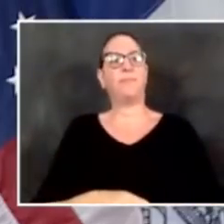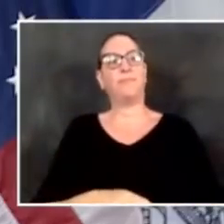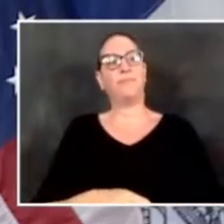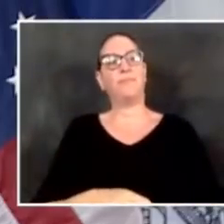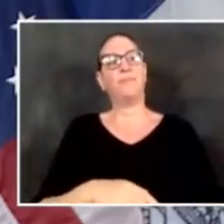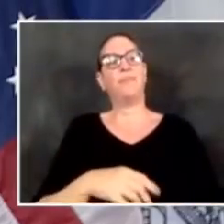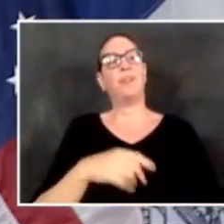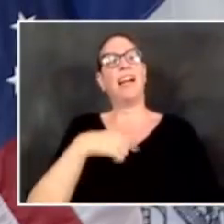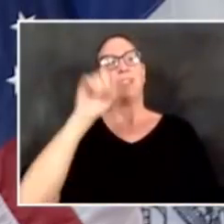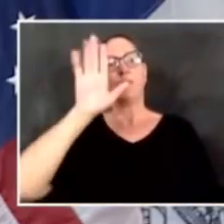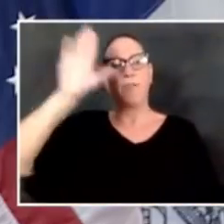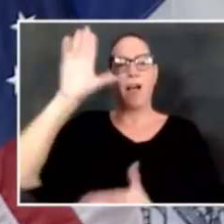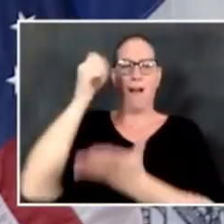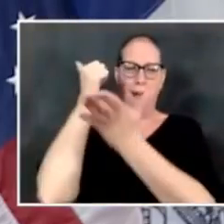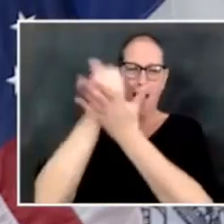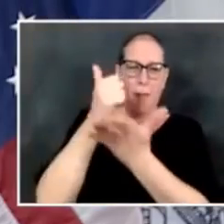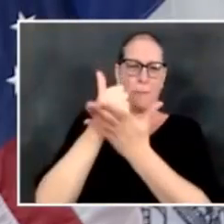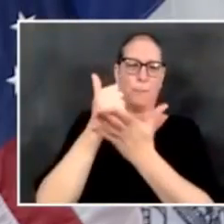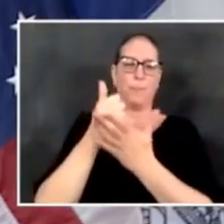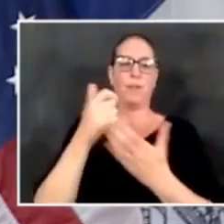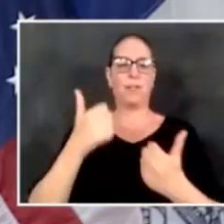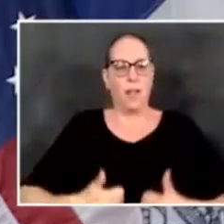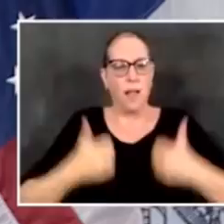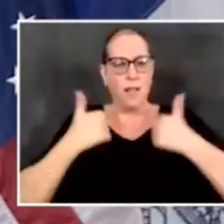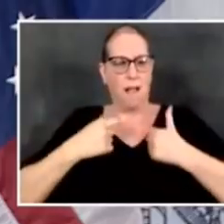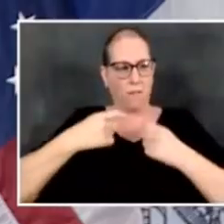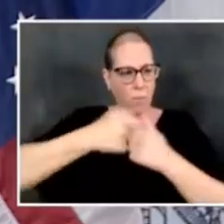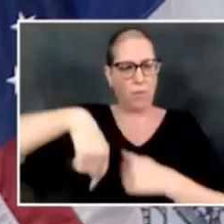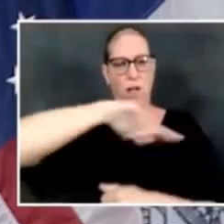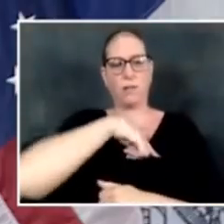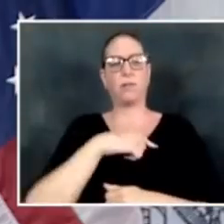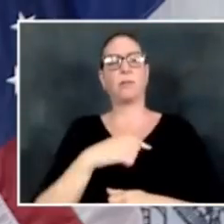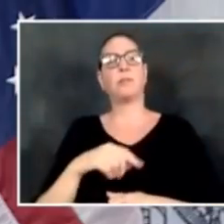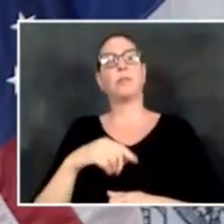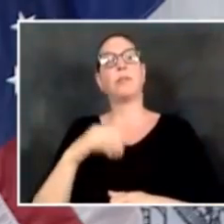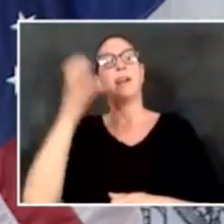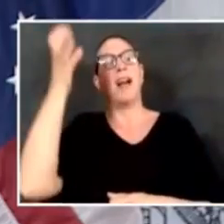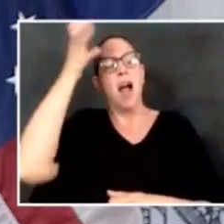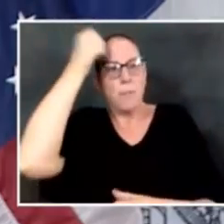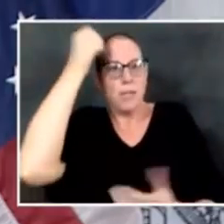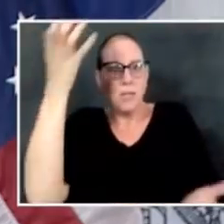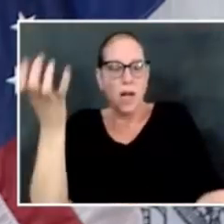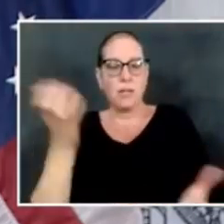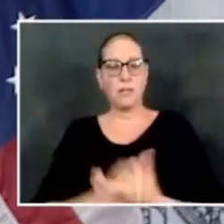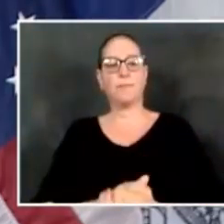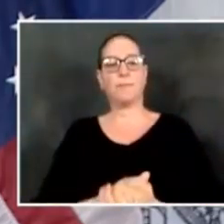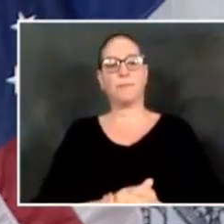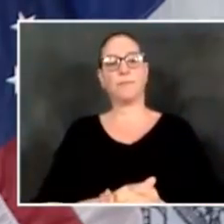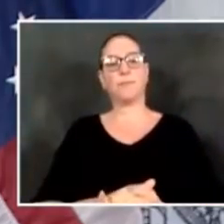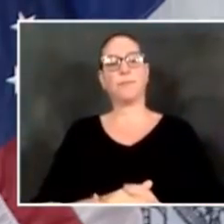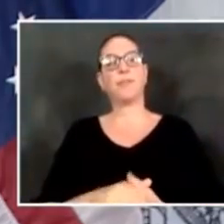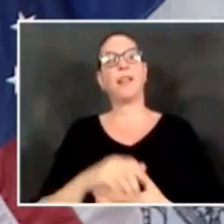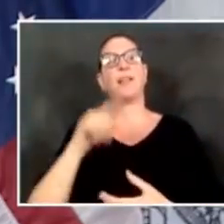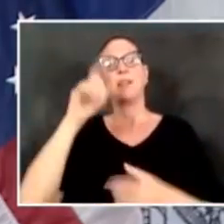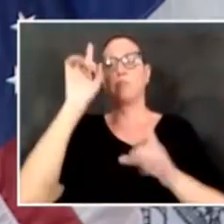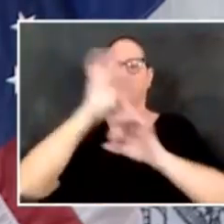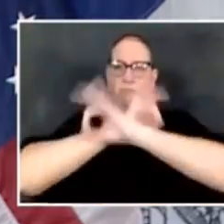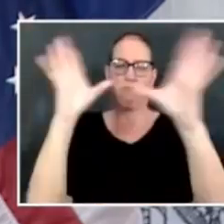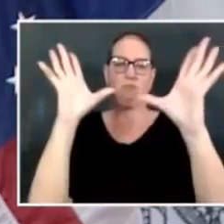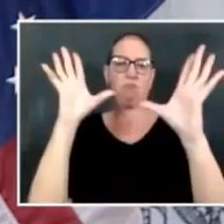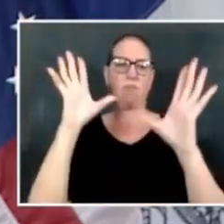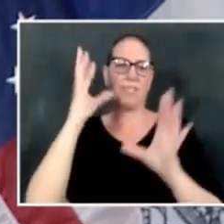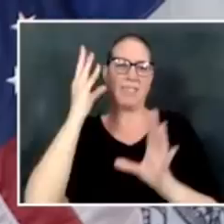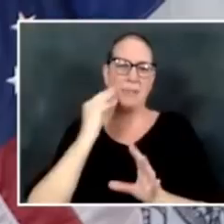I mean, just think about it. It's common sense. You can't go through something like this and just snap your fingers and come out of it. You have to get some